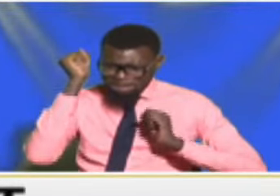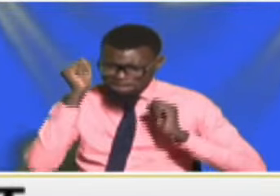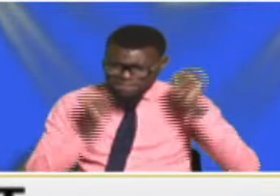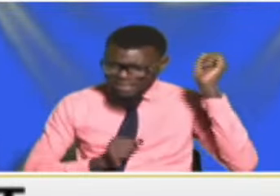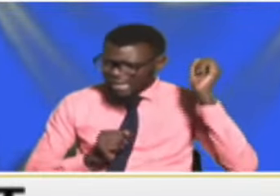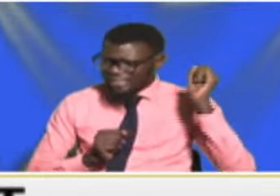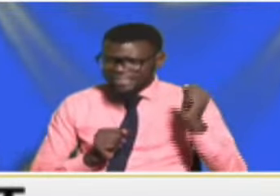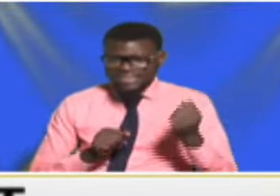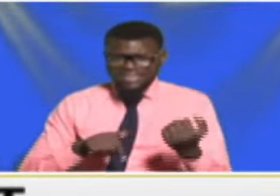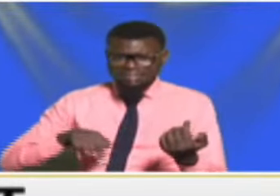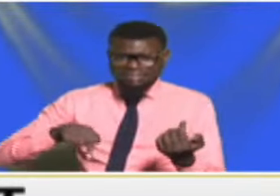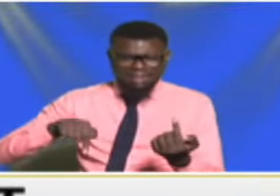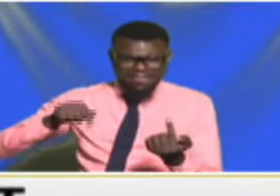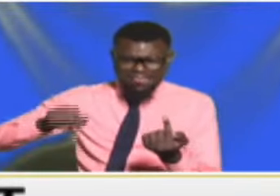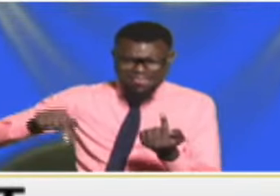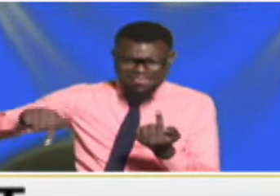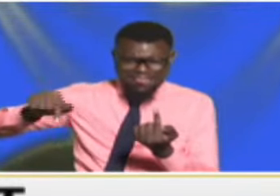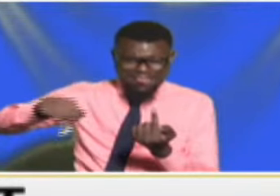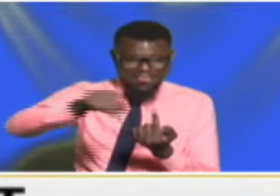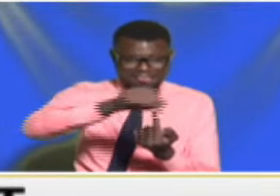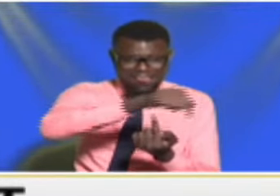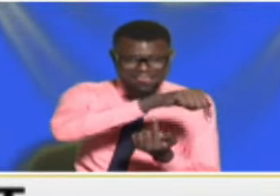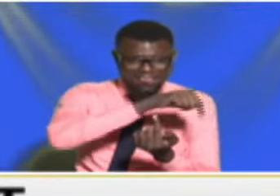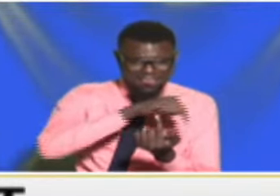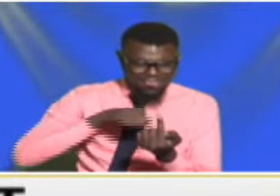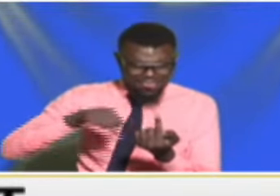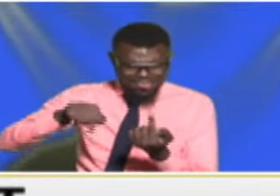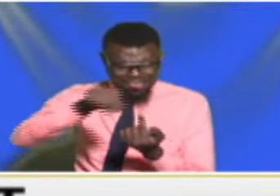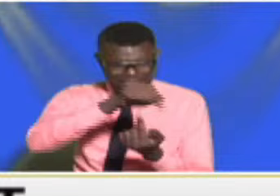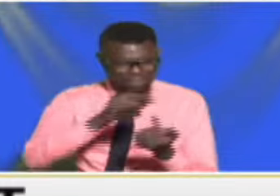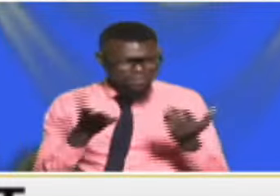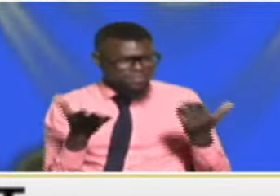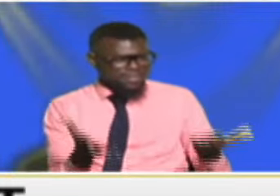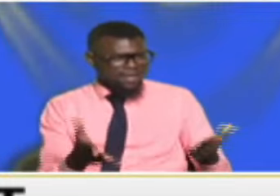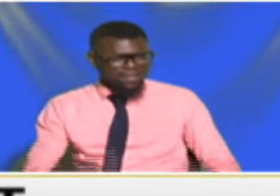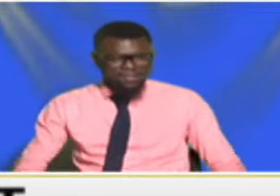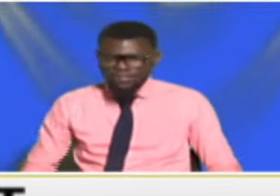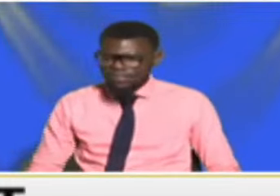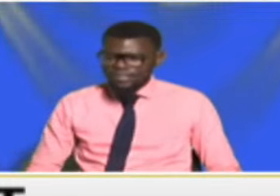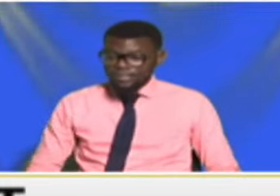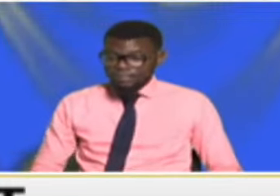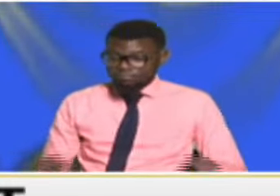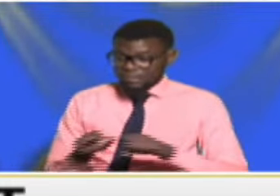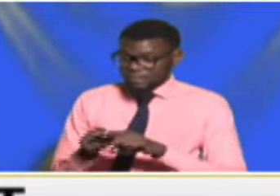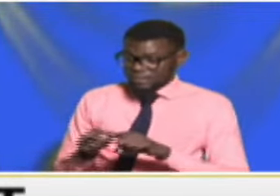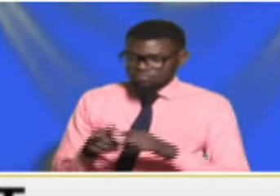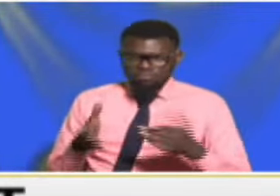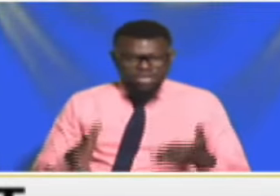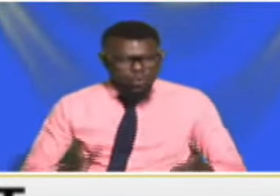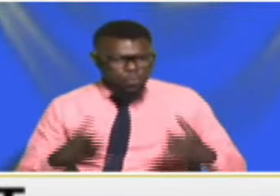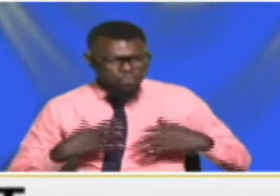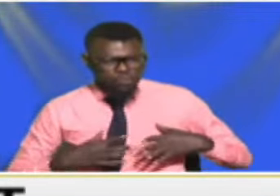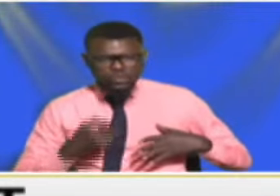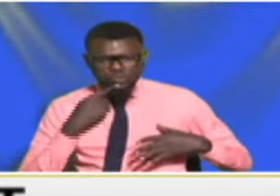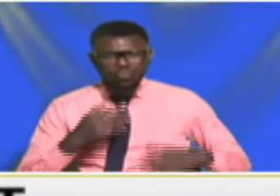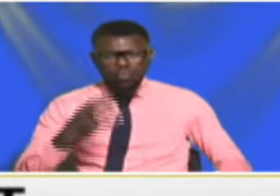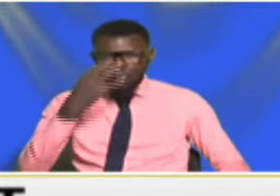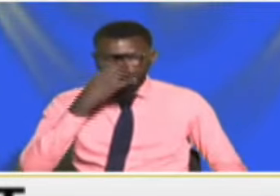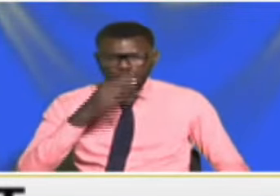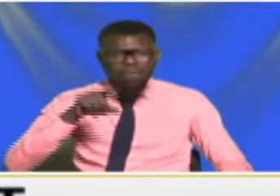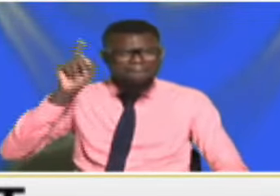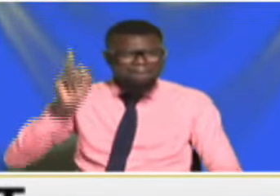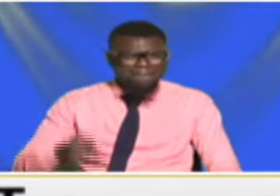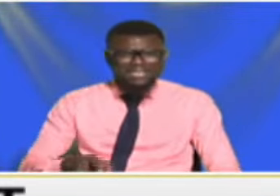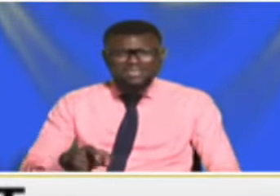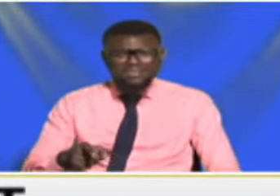tanks, scary as they are rolling on the streets of major cities. And as we sit here today, people are saying Ruto must go. Surely that